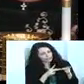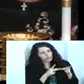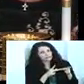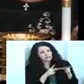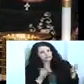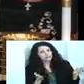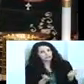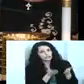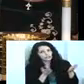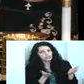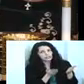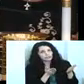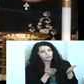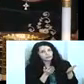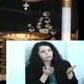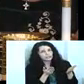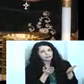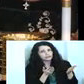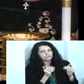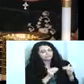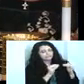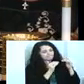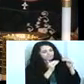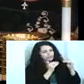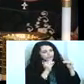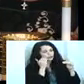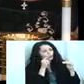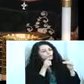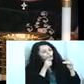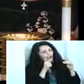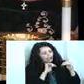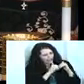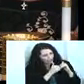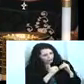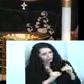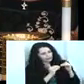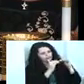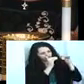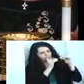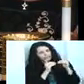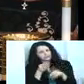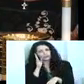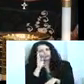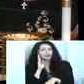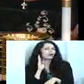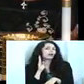to who they know they can be. God, be with all of those